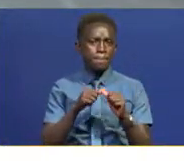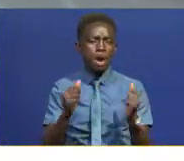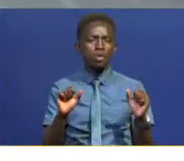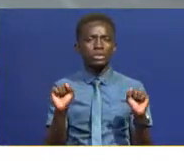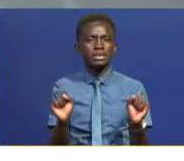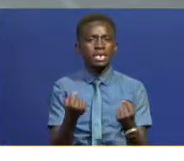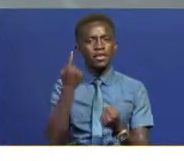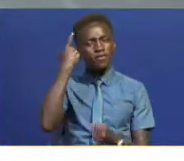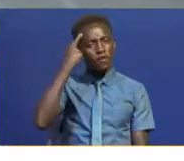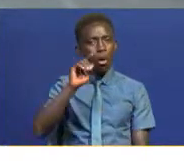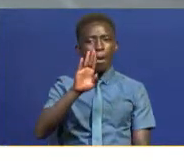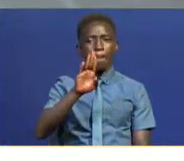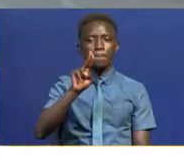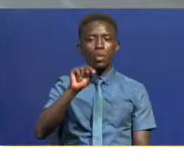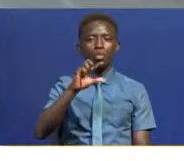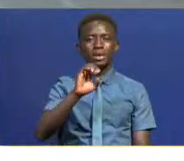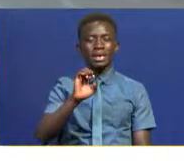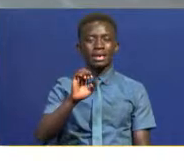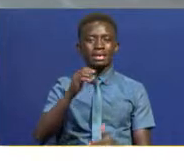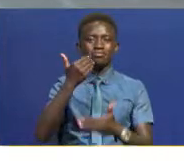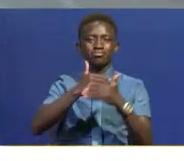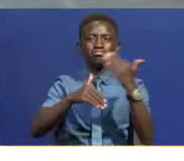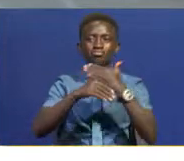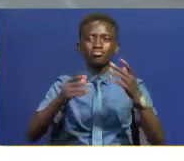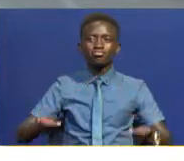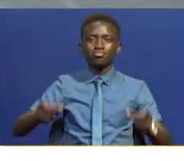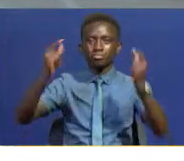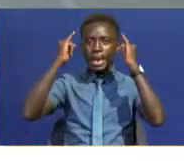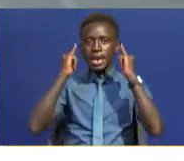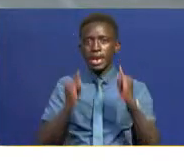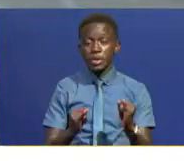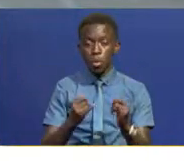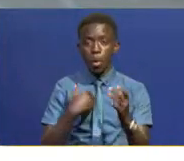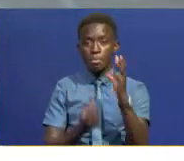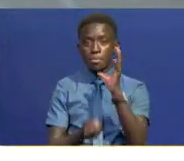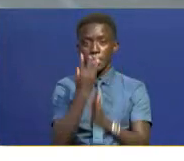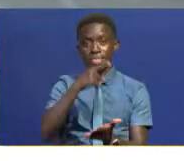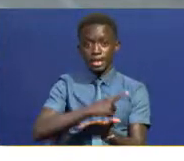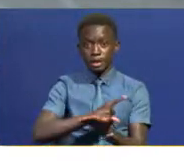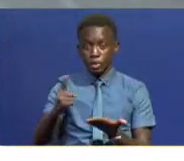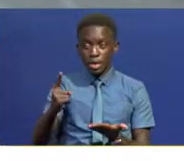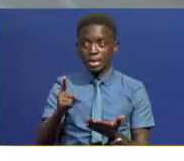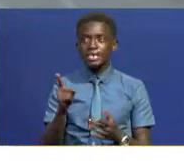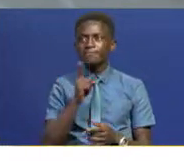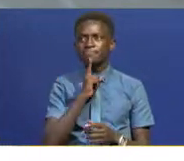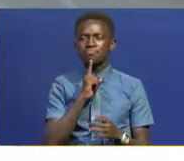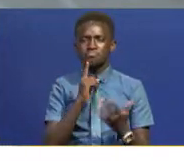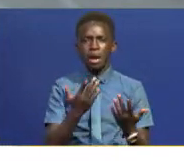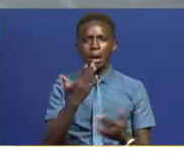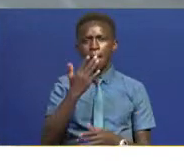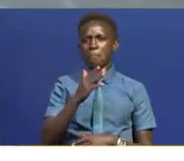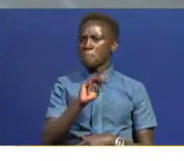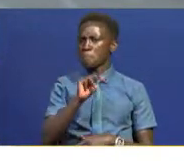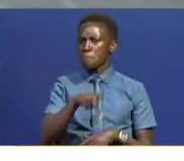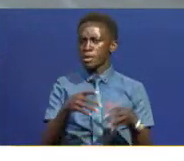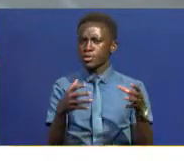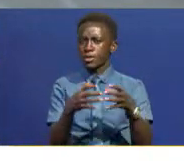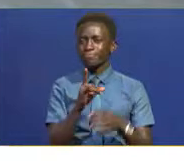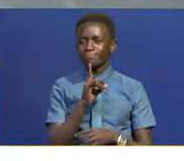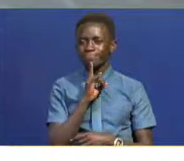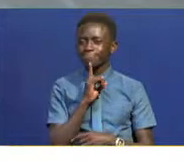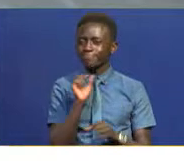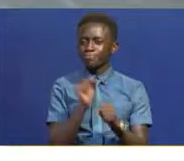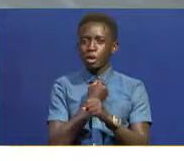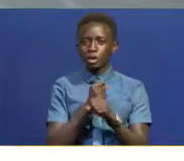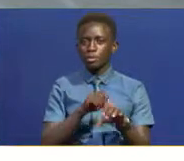its launch later this week. The senator claims a section of legislators are of the view that they cannot occupy the